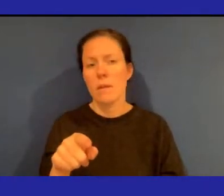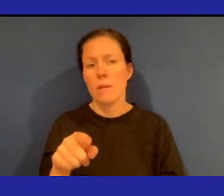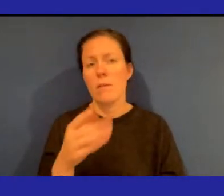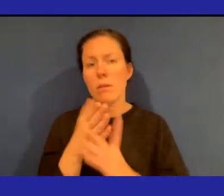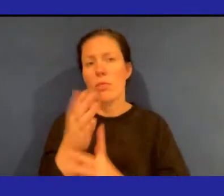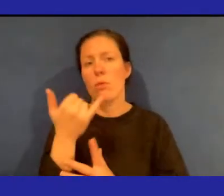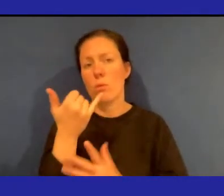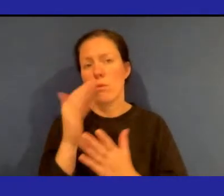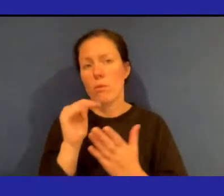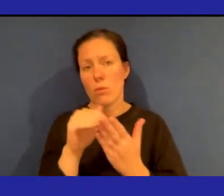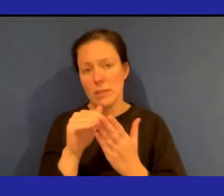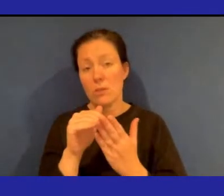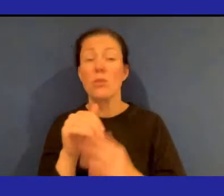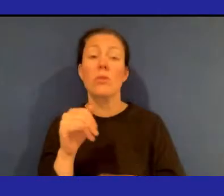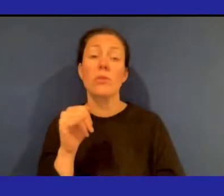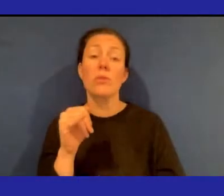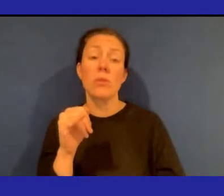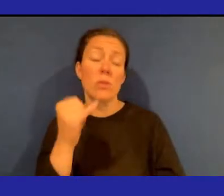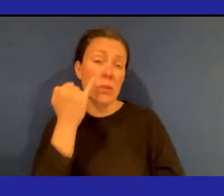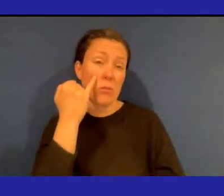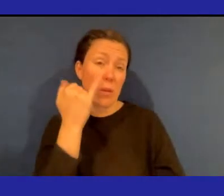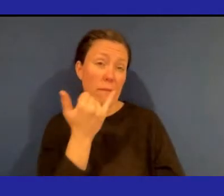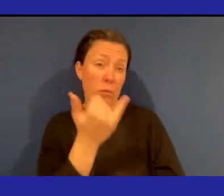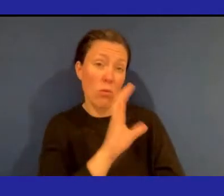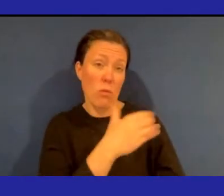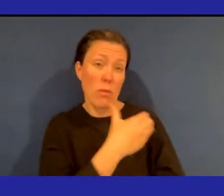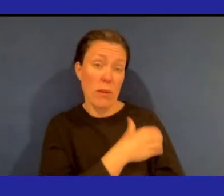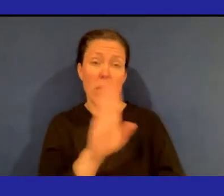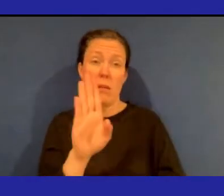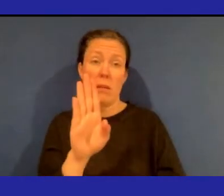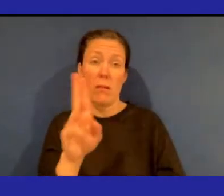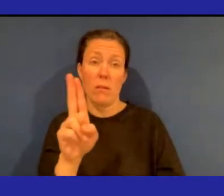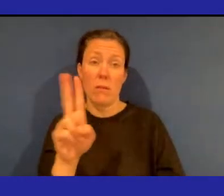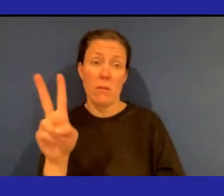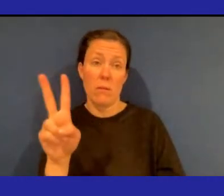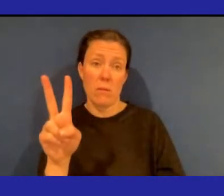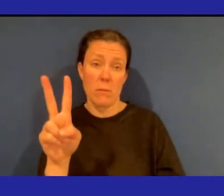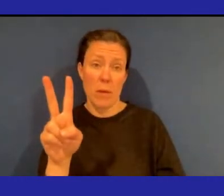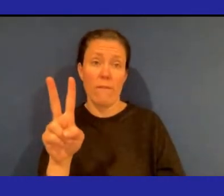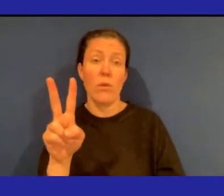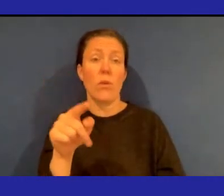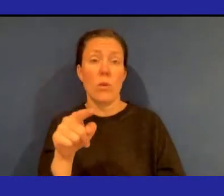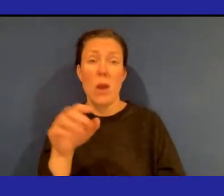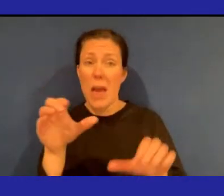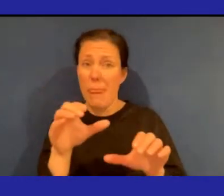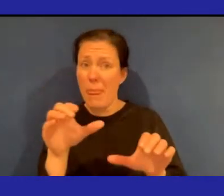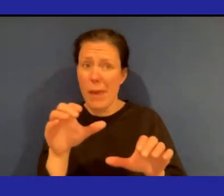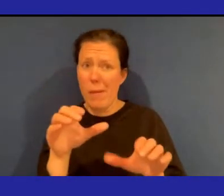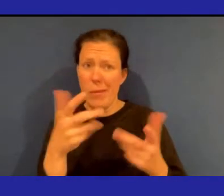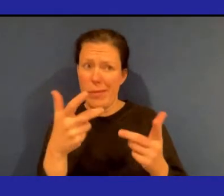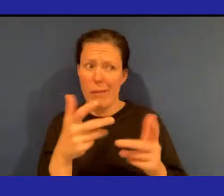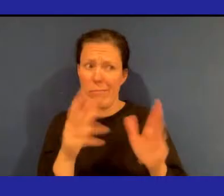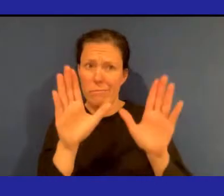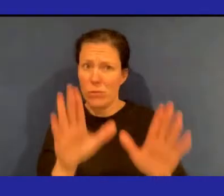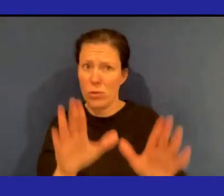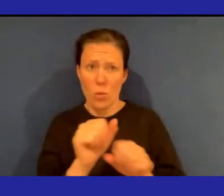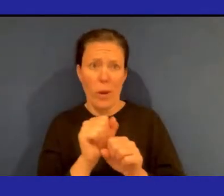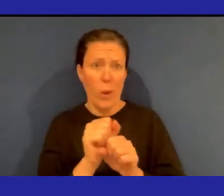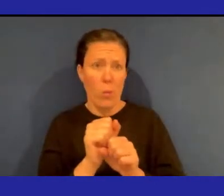you had called that clinic in Bellevue, who can do spectacular work, amazing medical